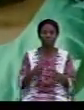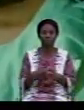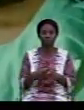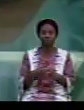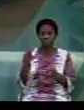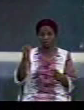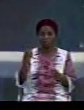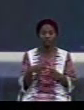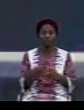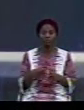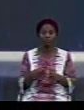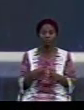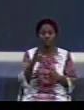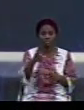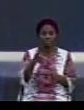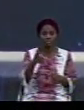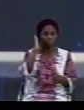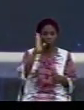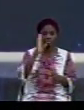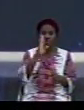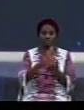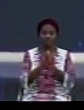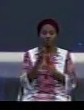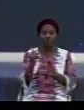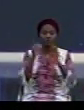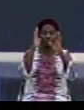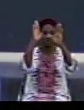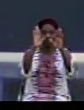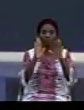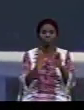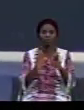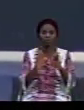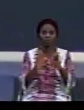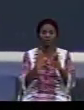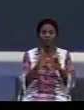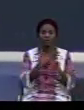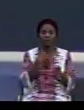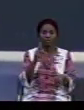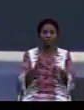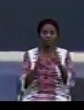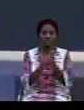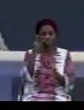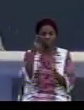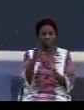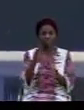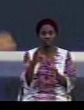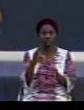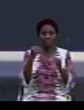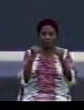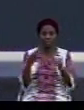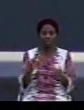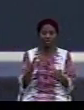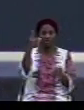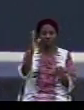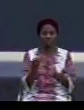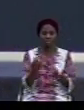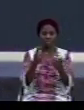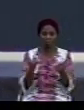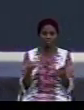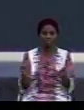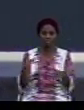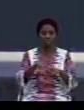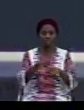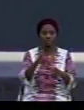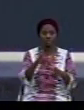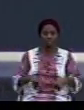the power of the Lord coming upon your life, and with the change and the transformation, and you